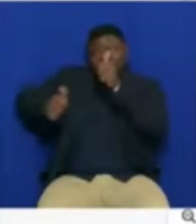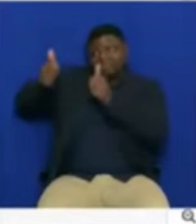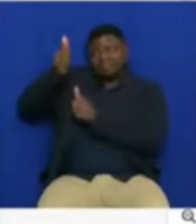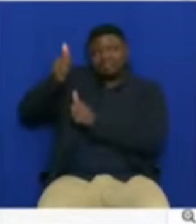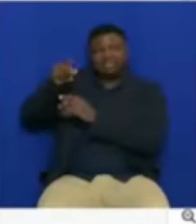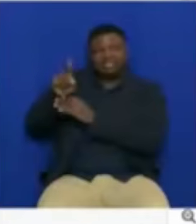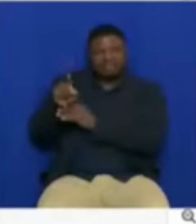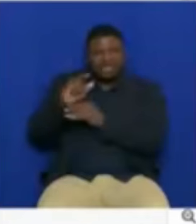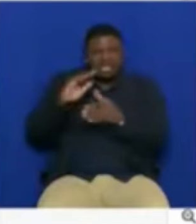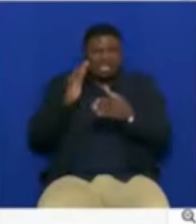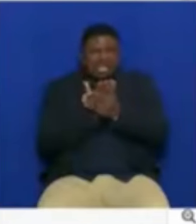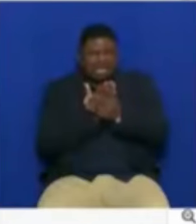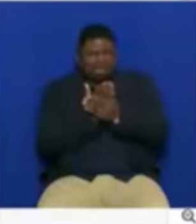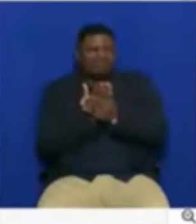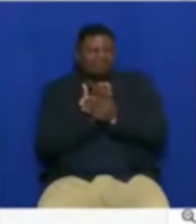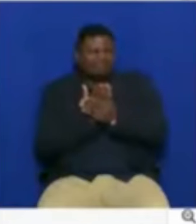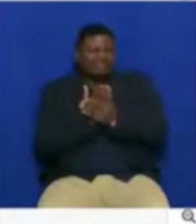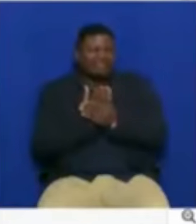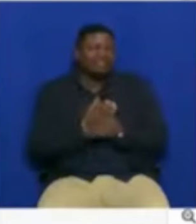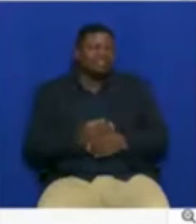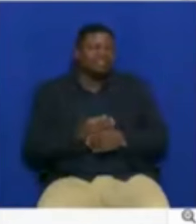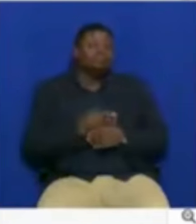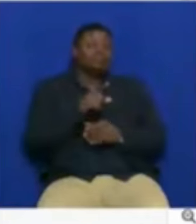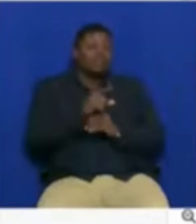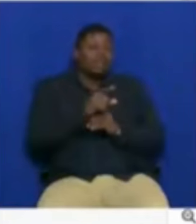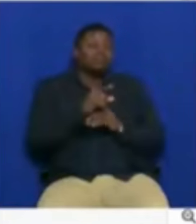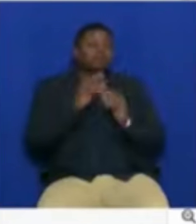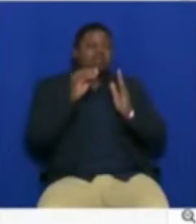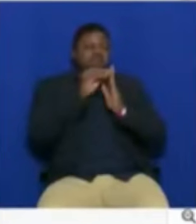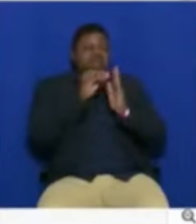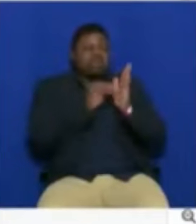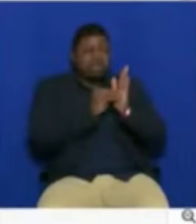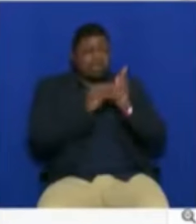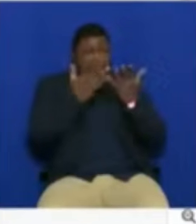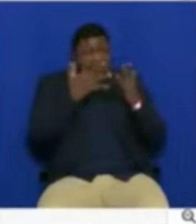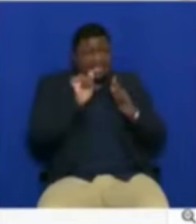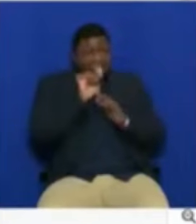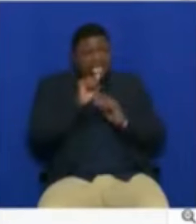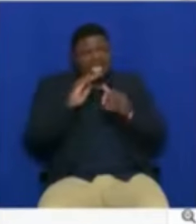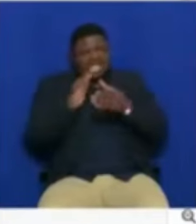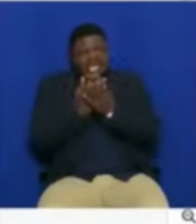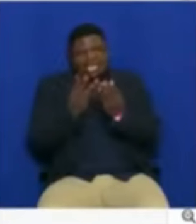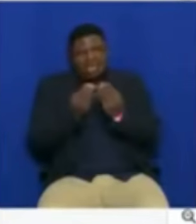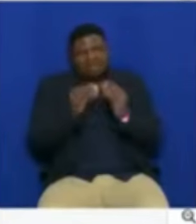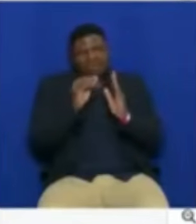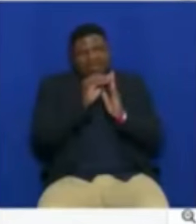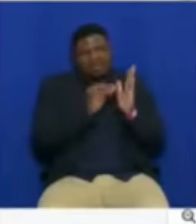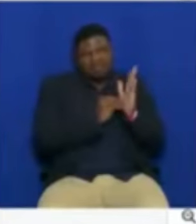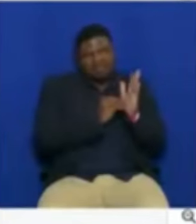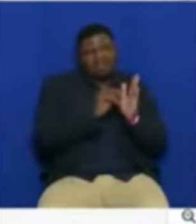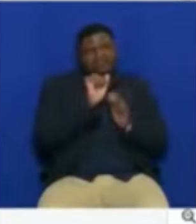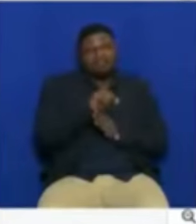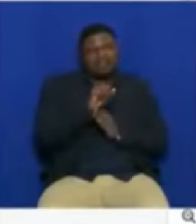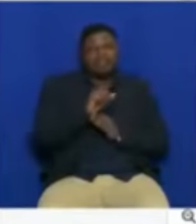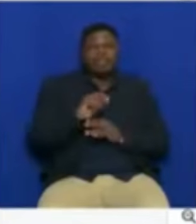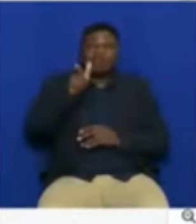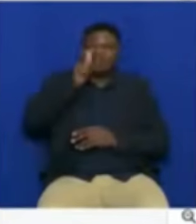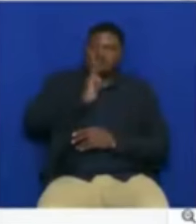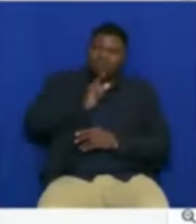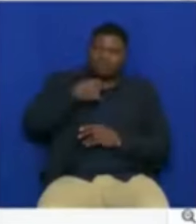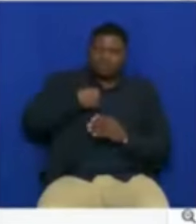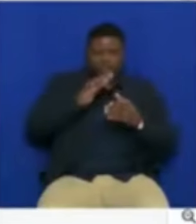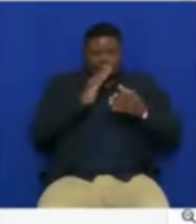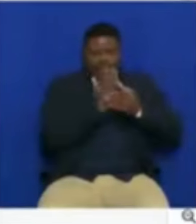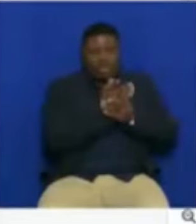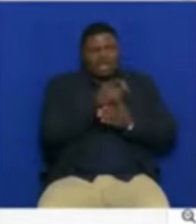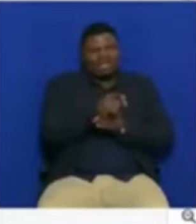provides them. Second point, I was told that the dockets were intercepted. In my quest for justice,